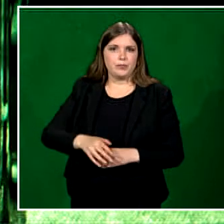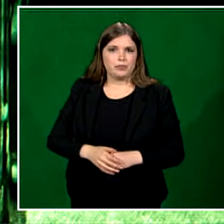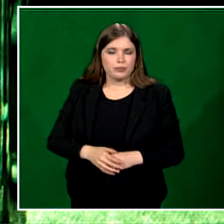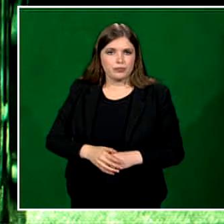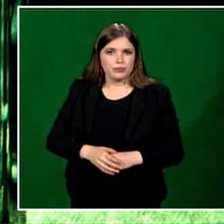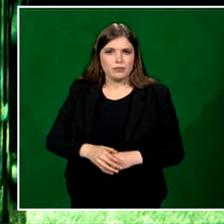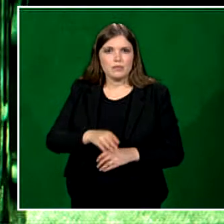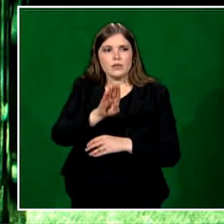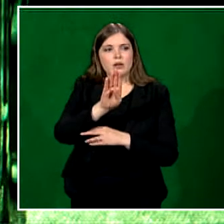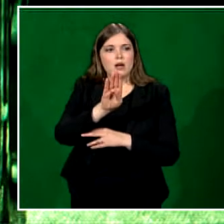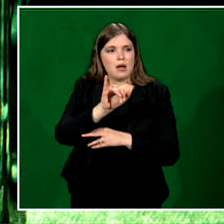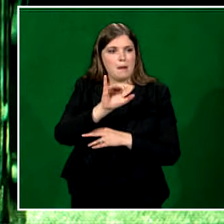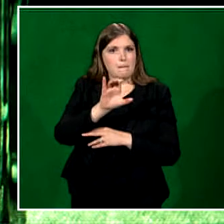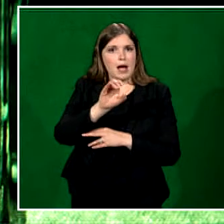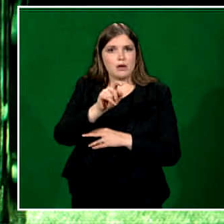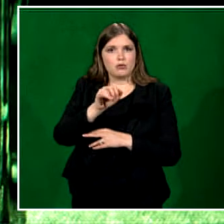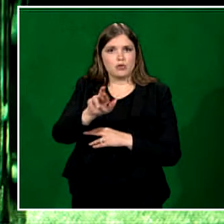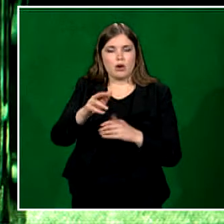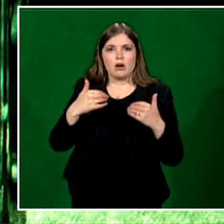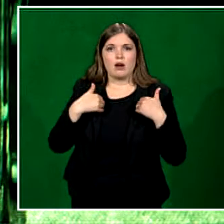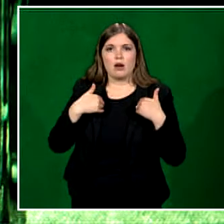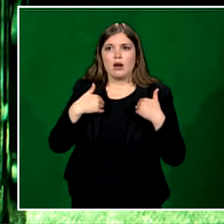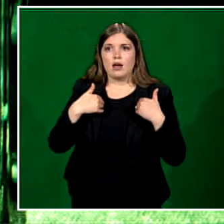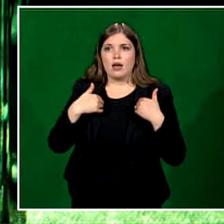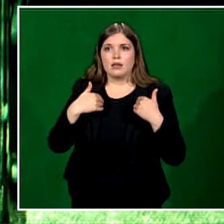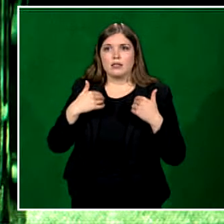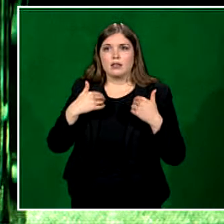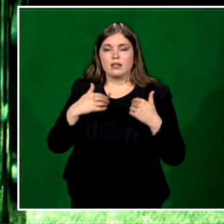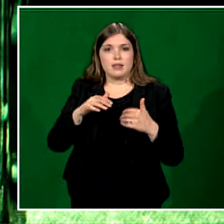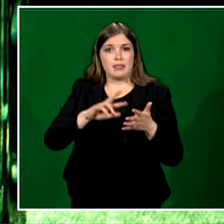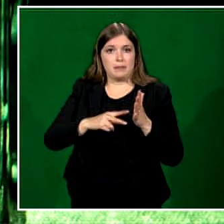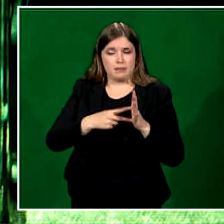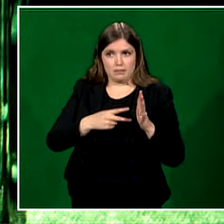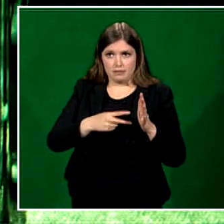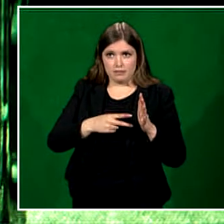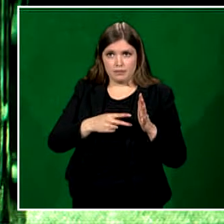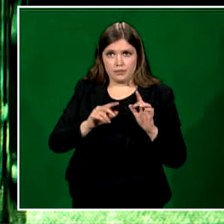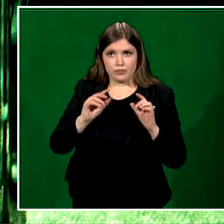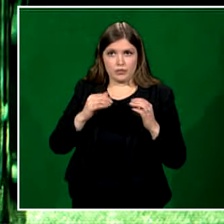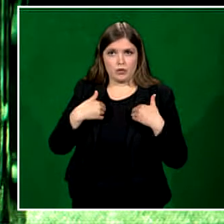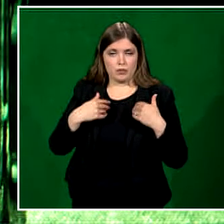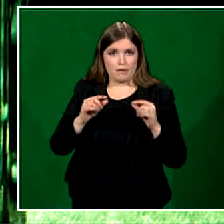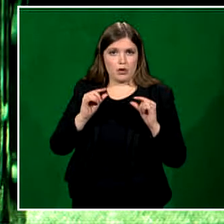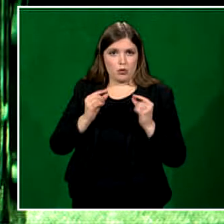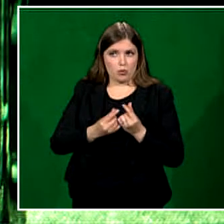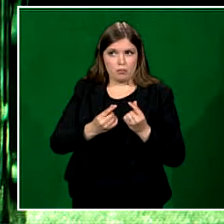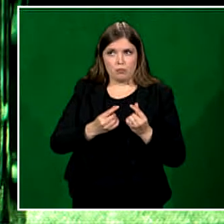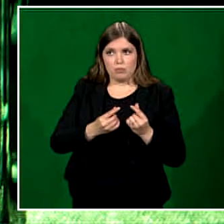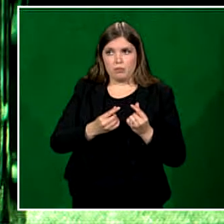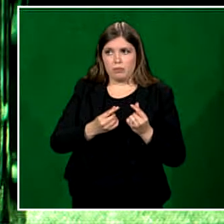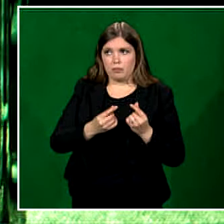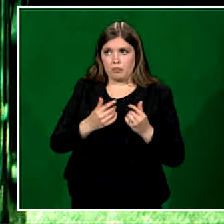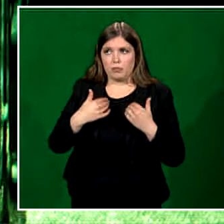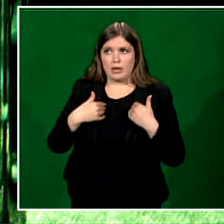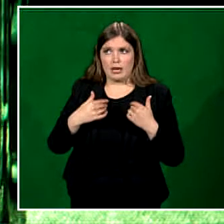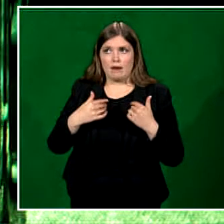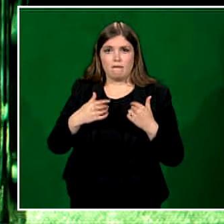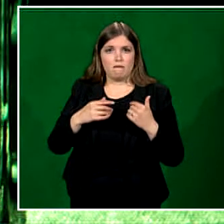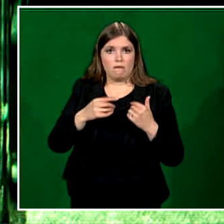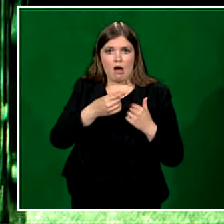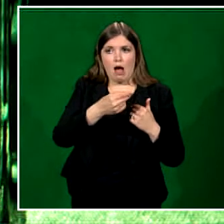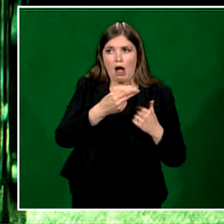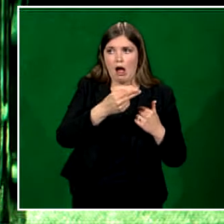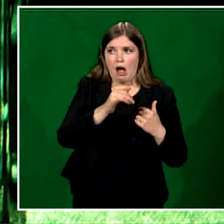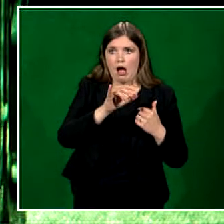group. That is the oxygen-containing functional group. That is a hydroxyl and carboxyl group. And these have